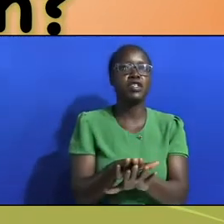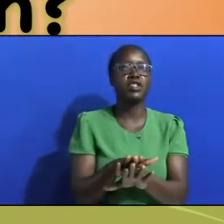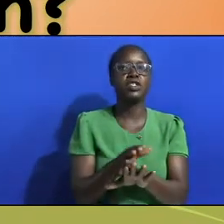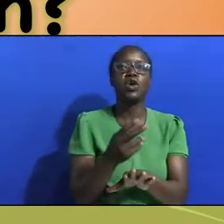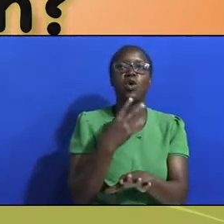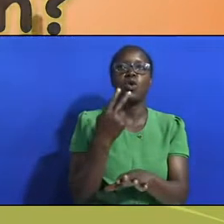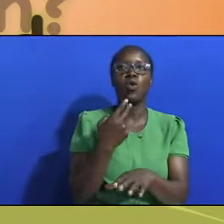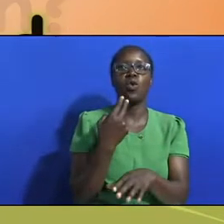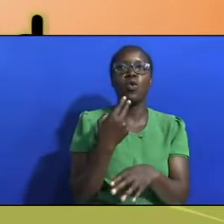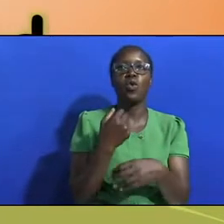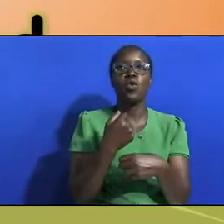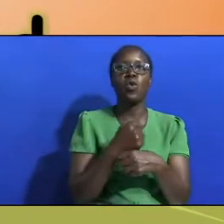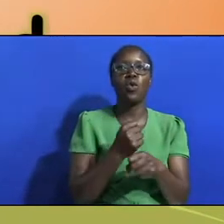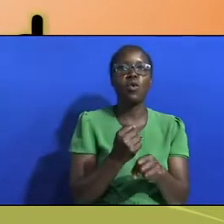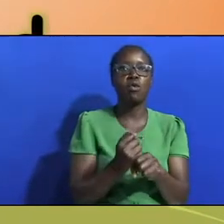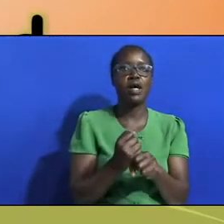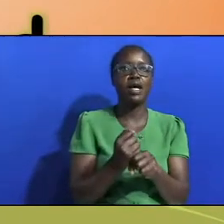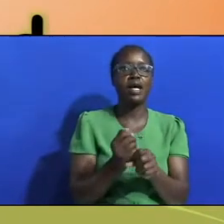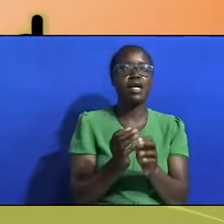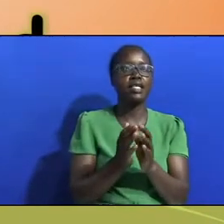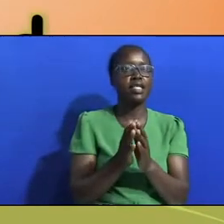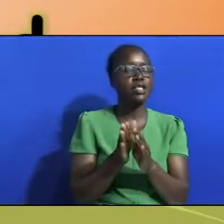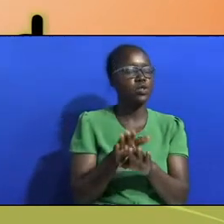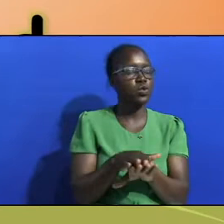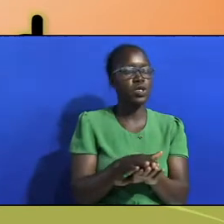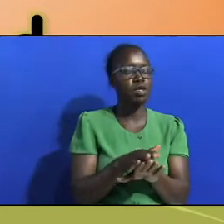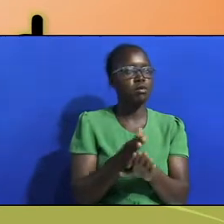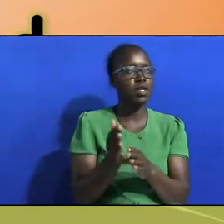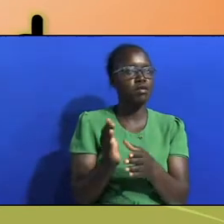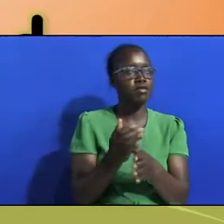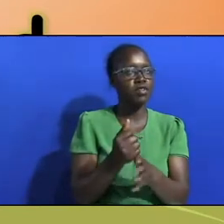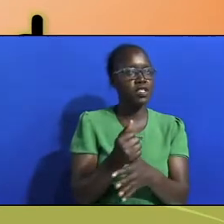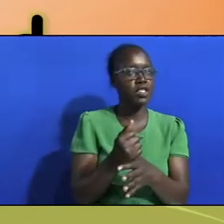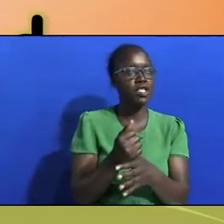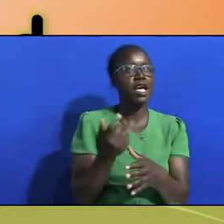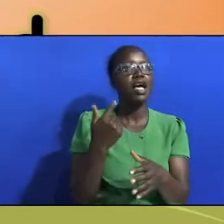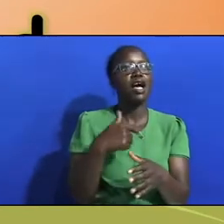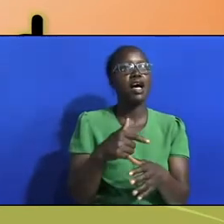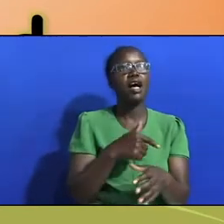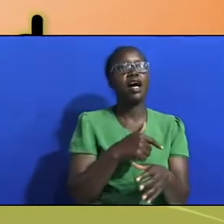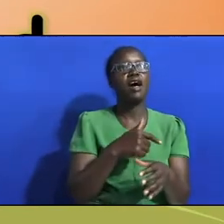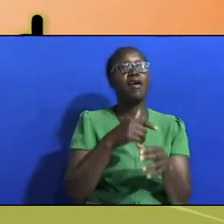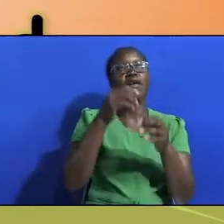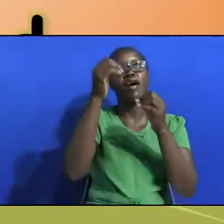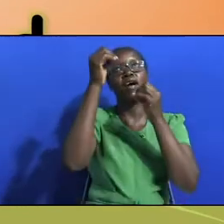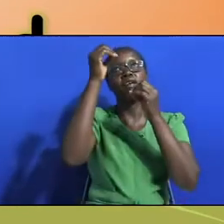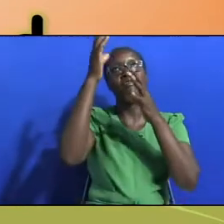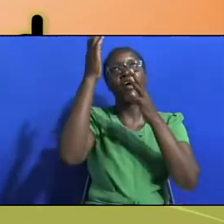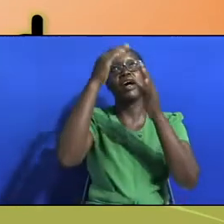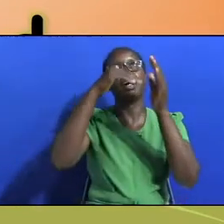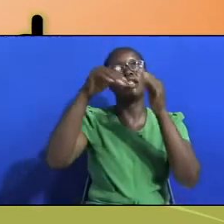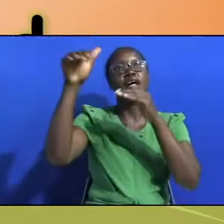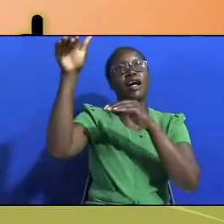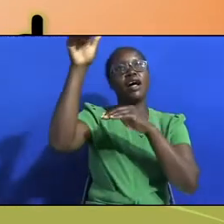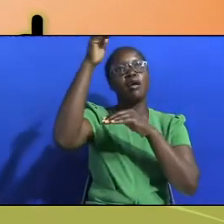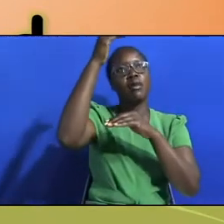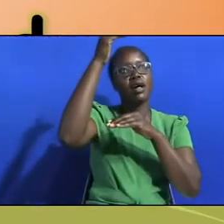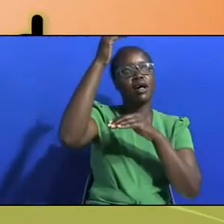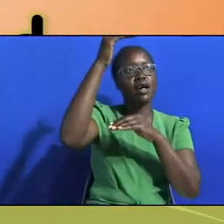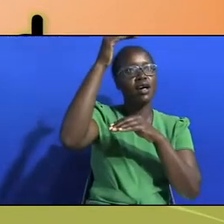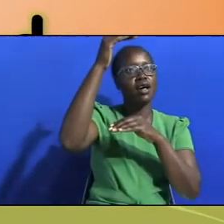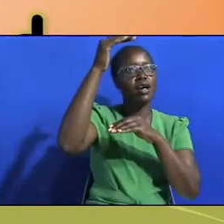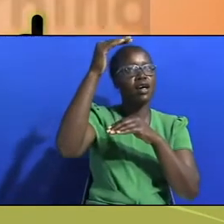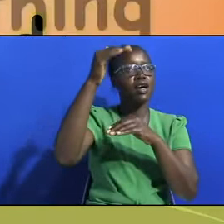swimming fish. Who made the swimming fish? It's our Father